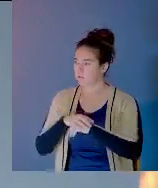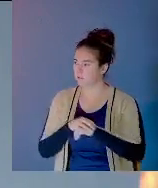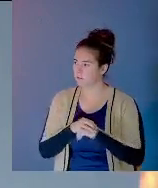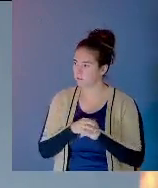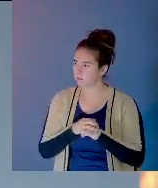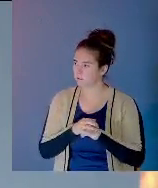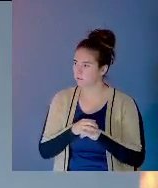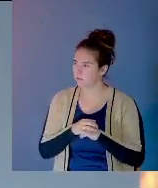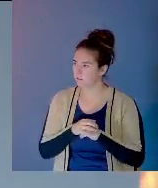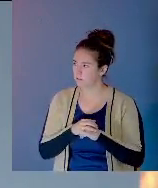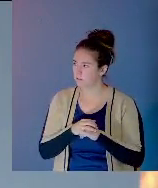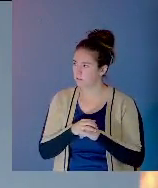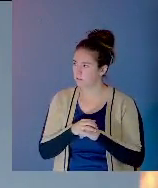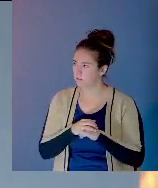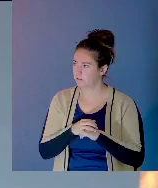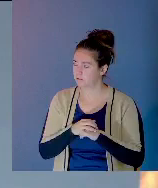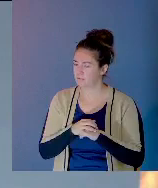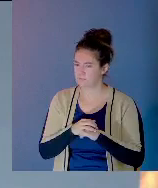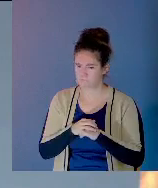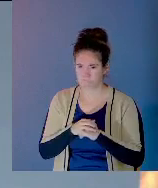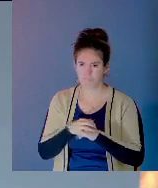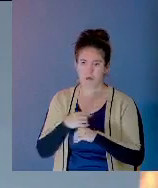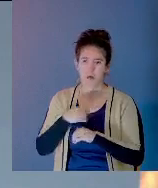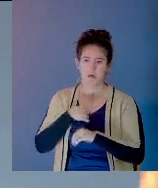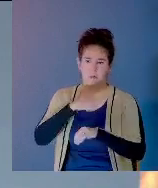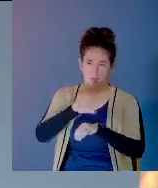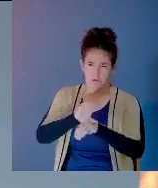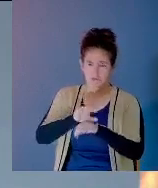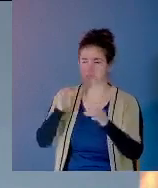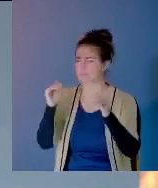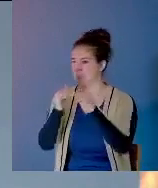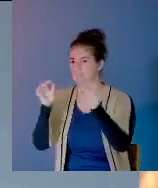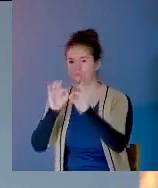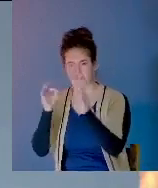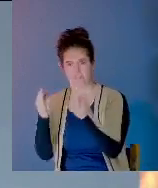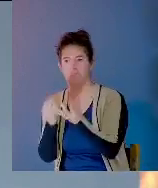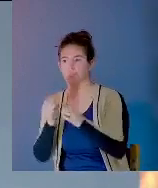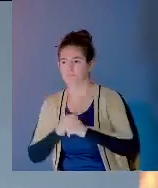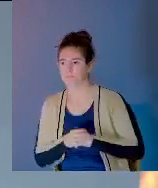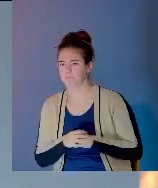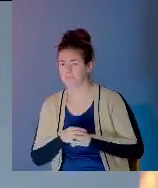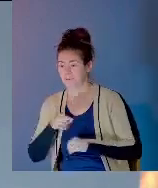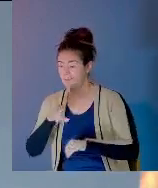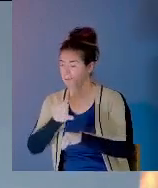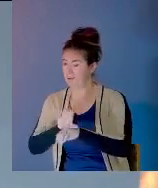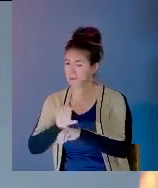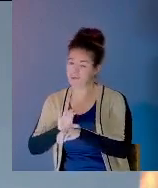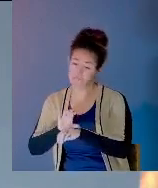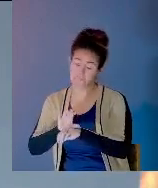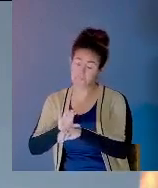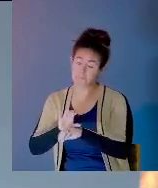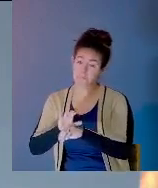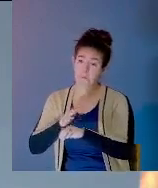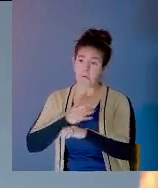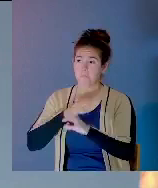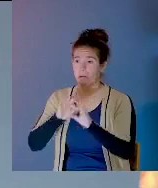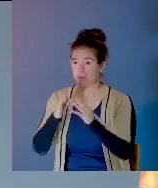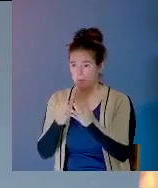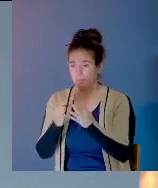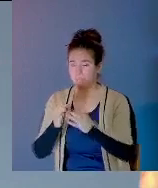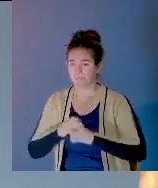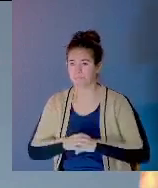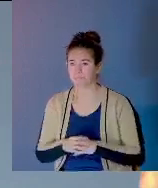I equate church to family. And the church is a family. And in the book of Job, I think they